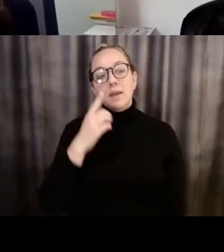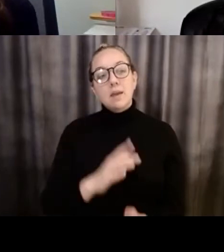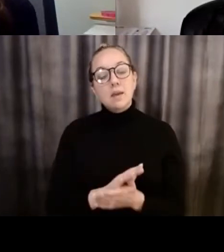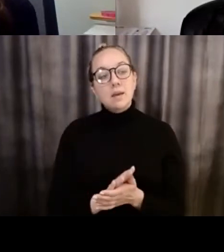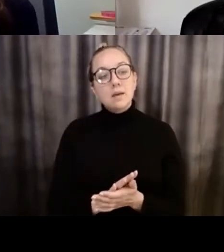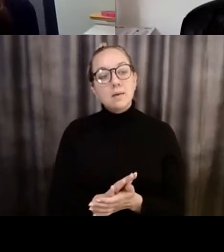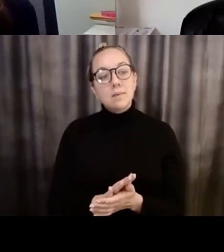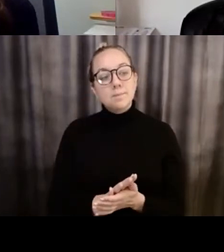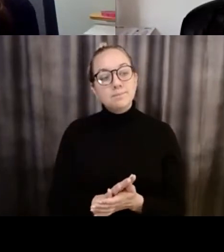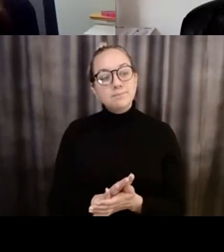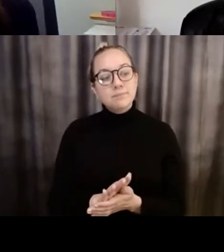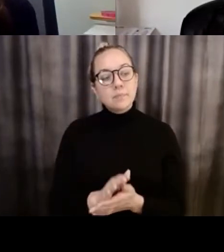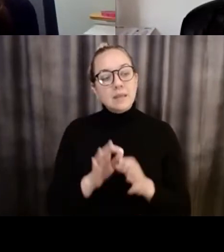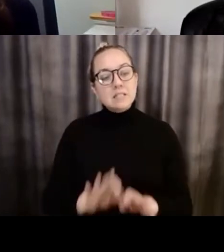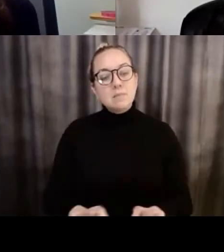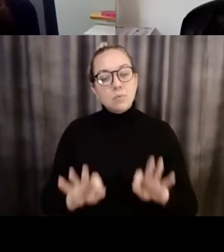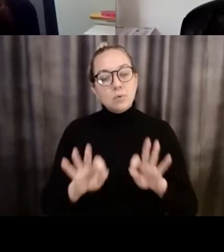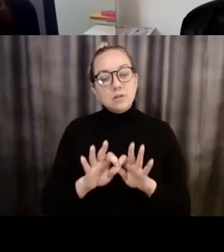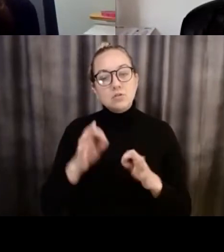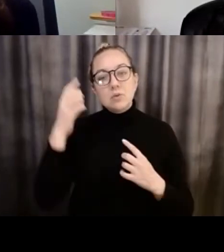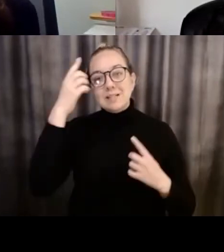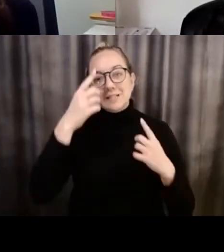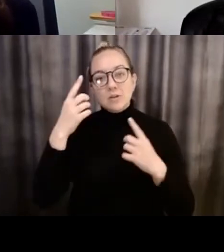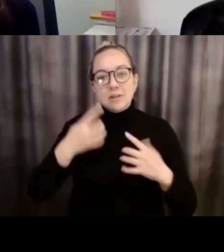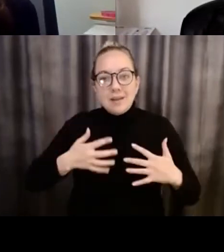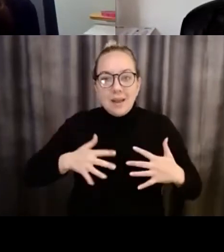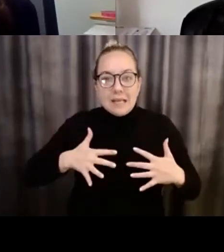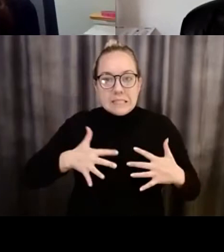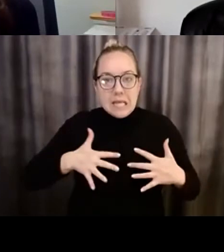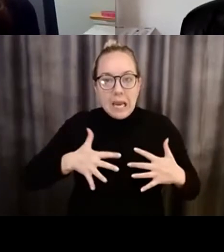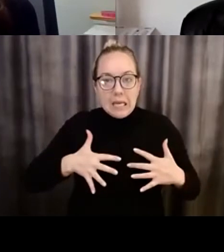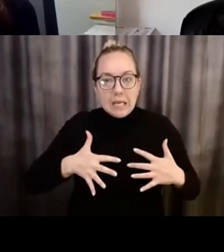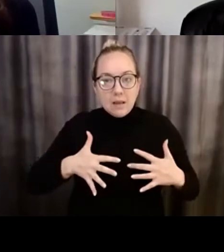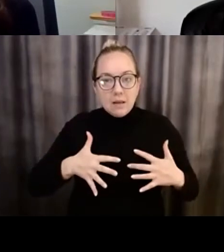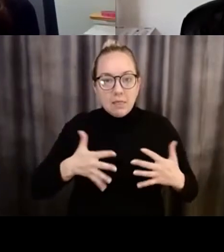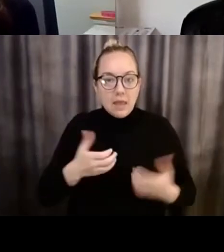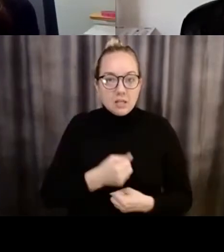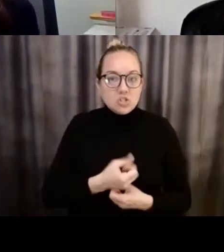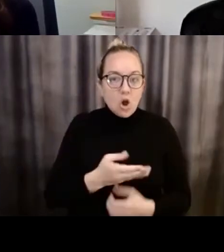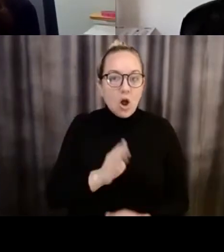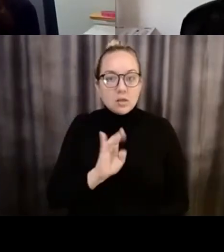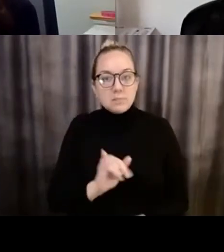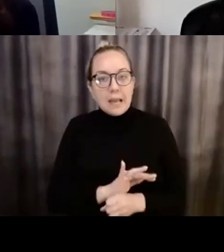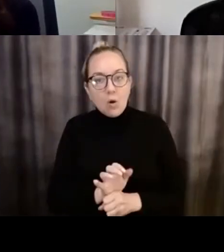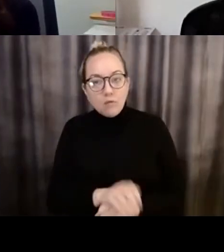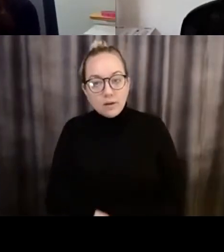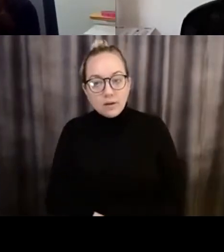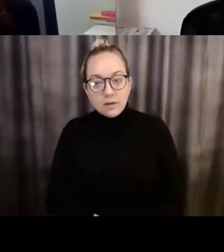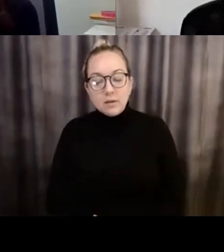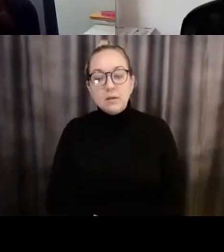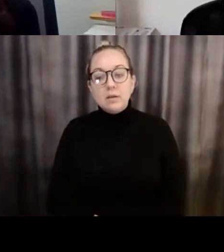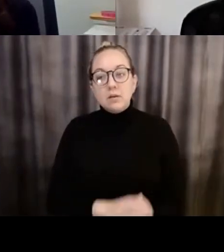the anxiety that it causes. And the idea that, wow, COVID has caused so